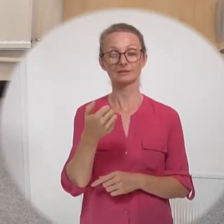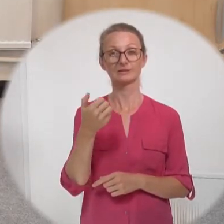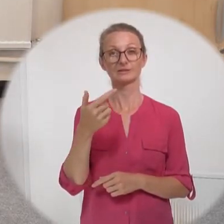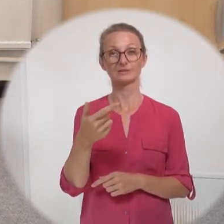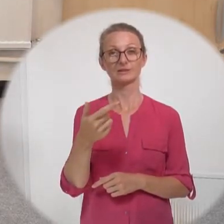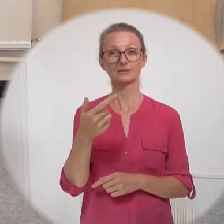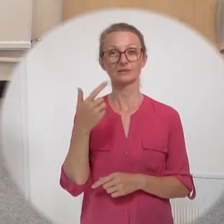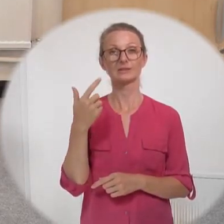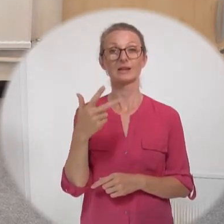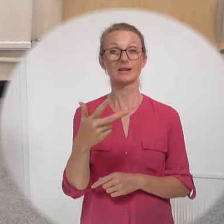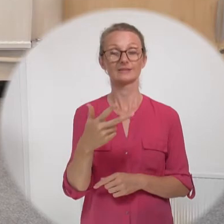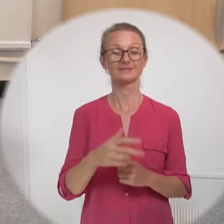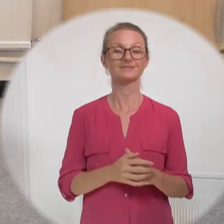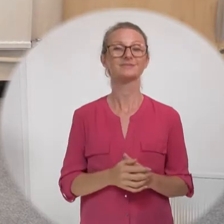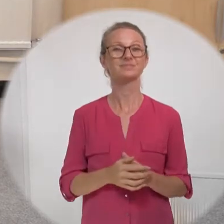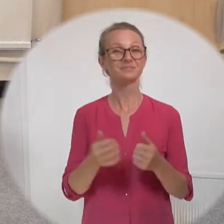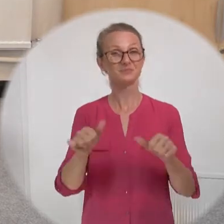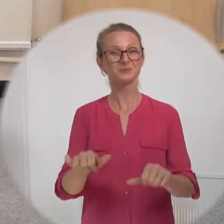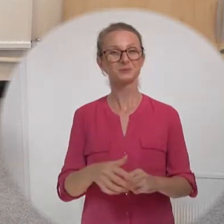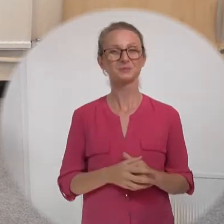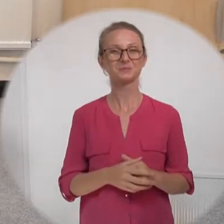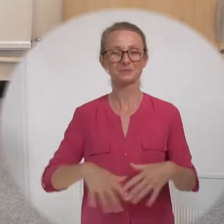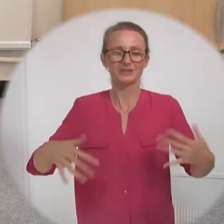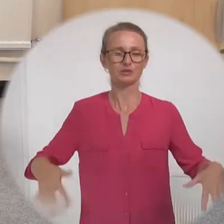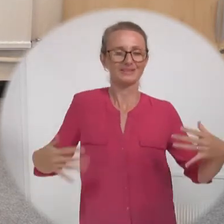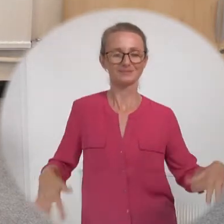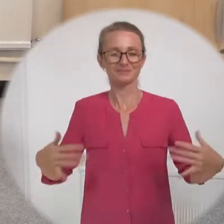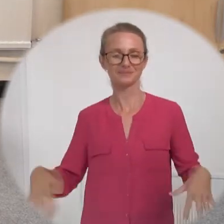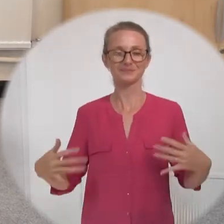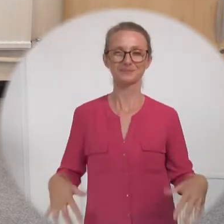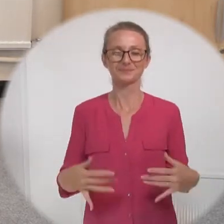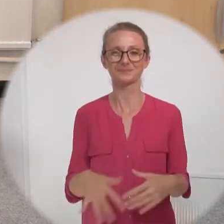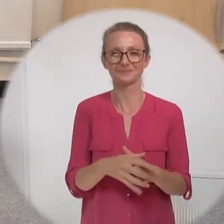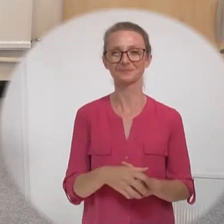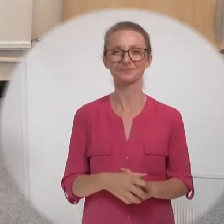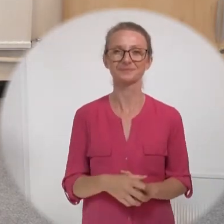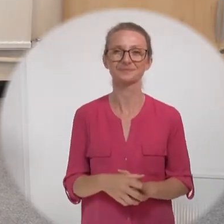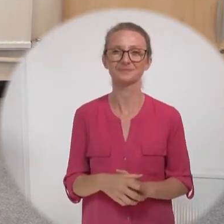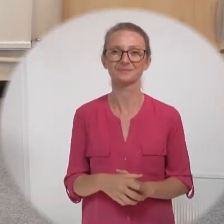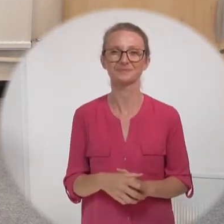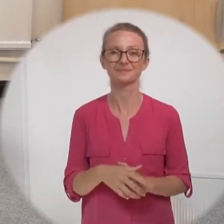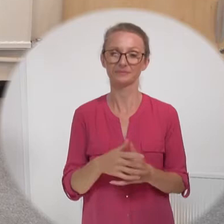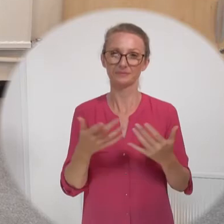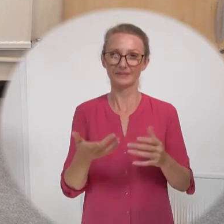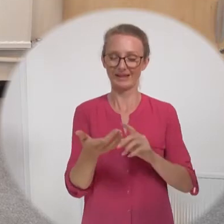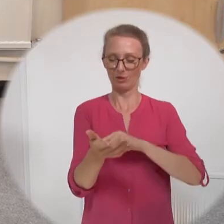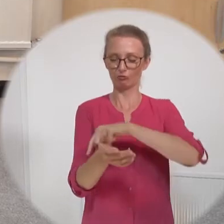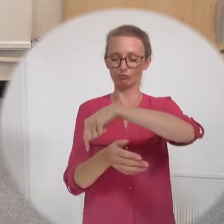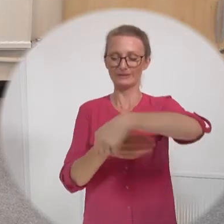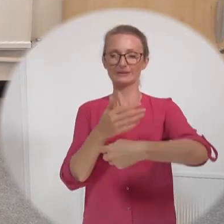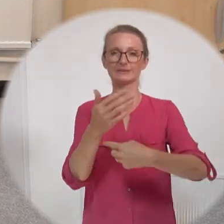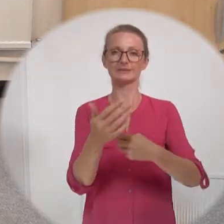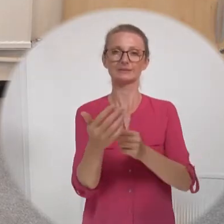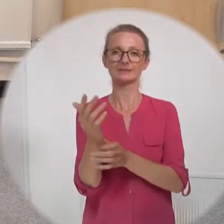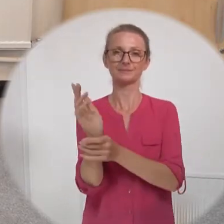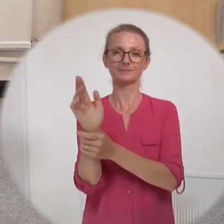7 and 8. Shake out the arms again. We'll do a little bit of work on the wrists, then we'll have a look